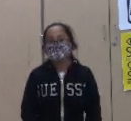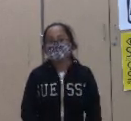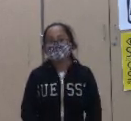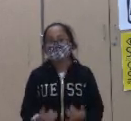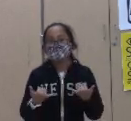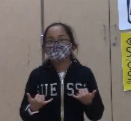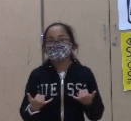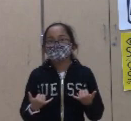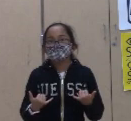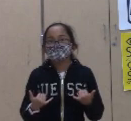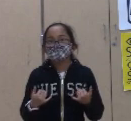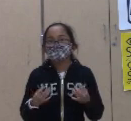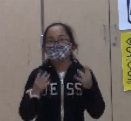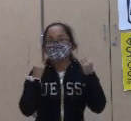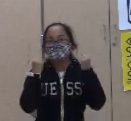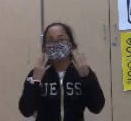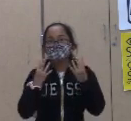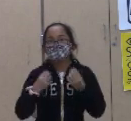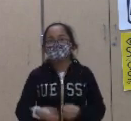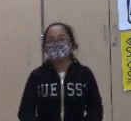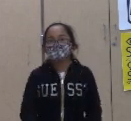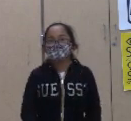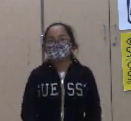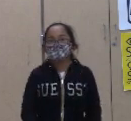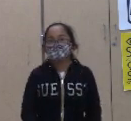What you need to know about masks as you start your fourth to last week of school.